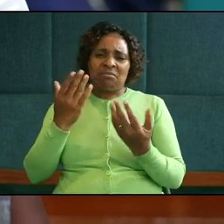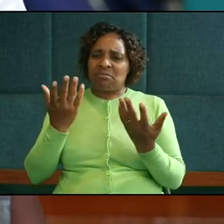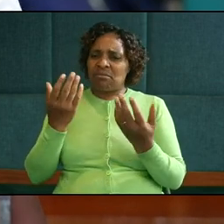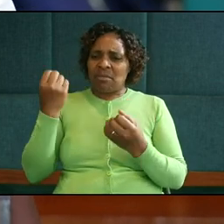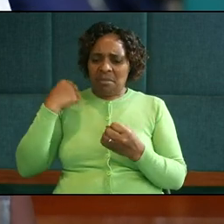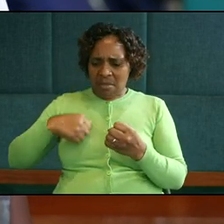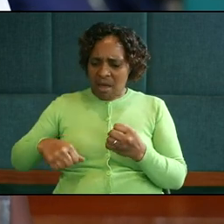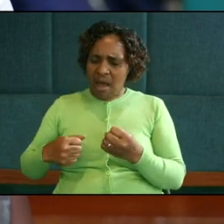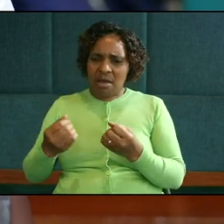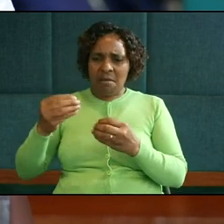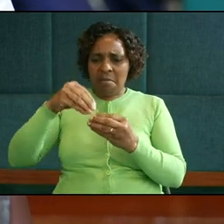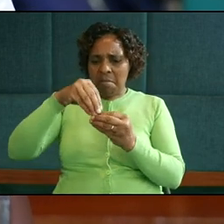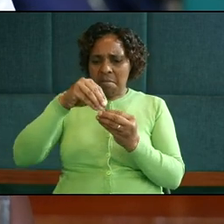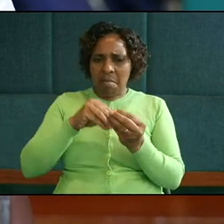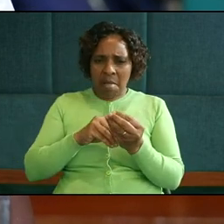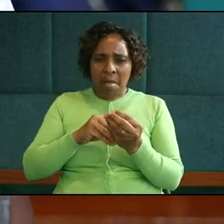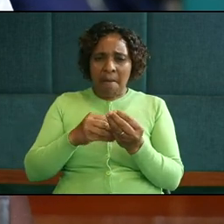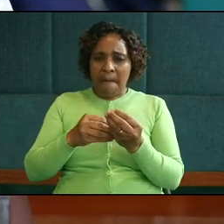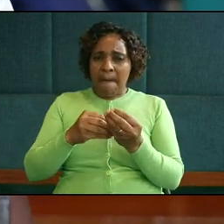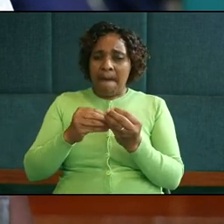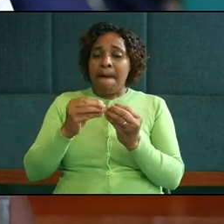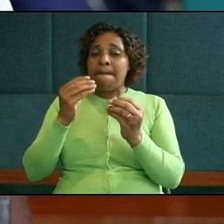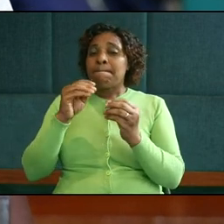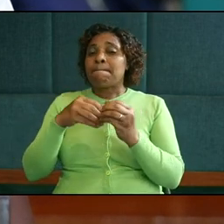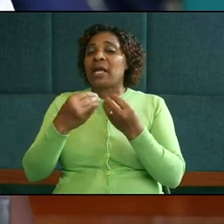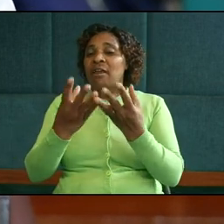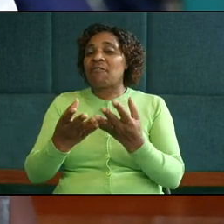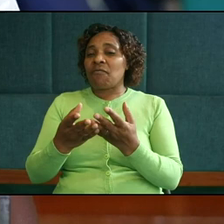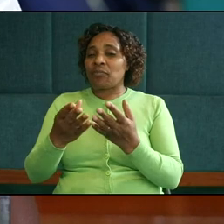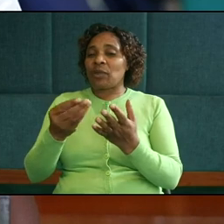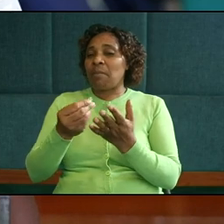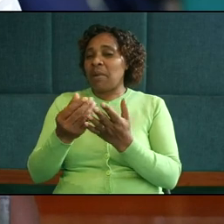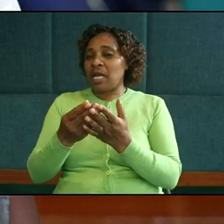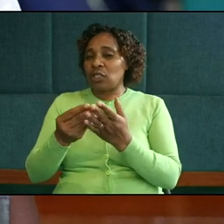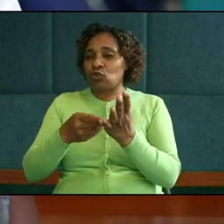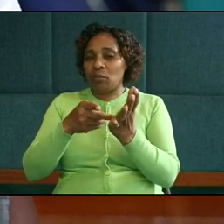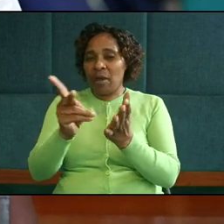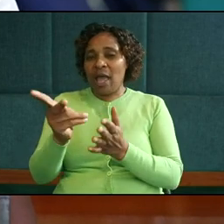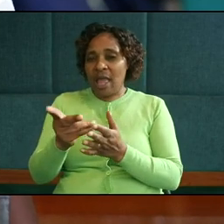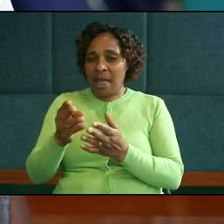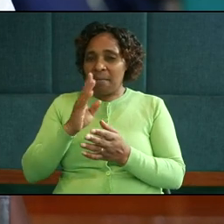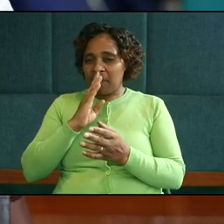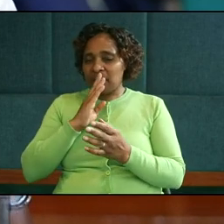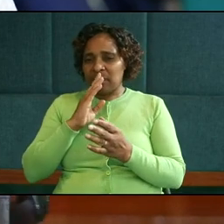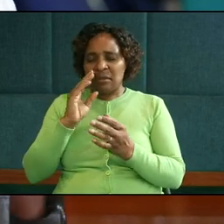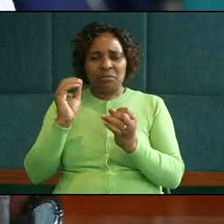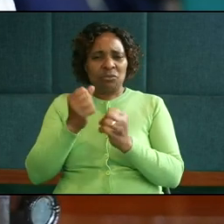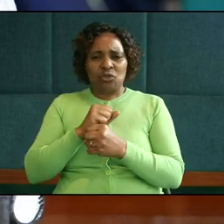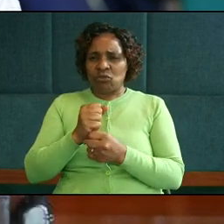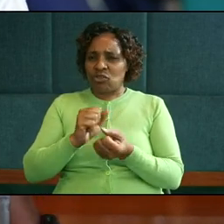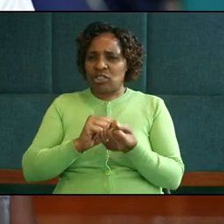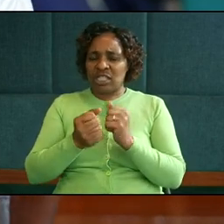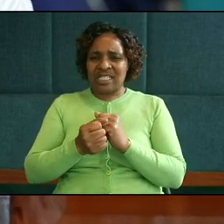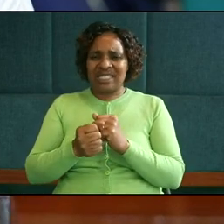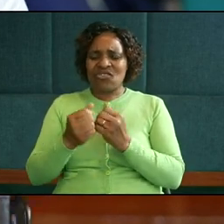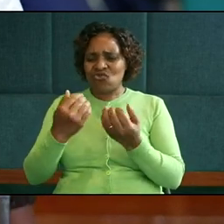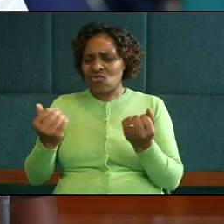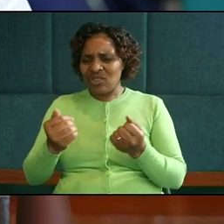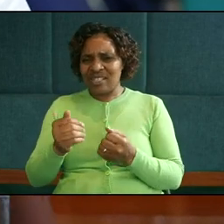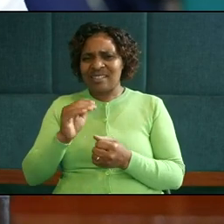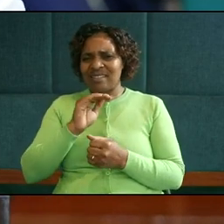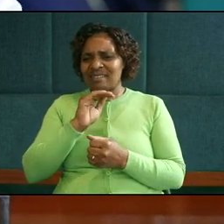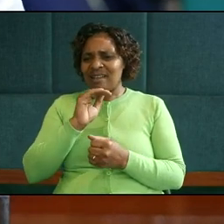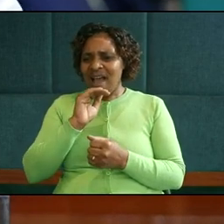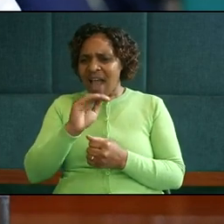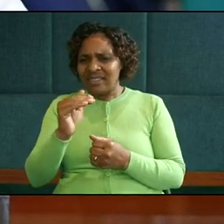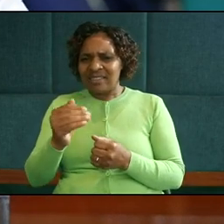bread for him. Instead, she gave him lunch money to buy bread to eat. But one thing didn't change. Children kept asking David to share his